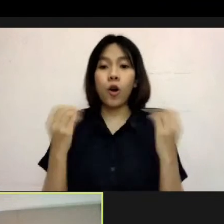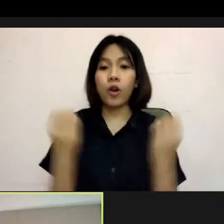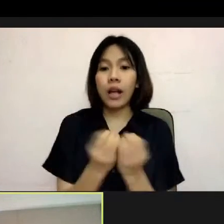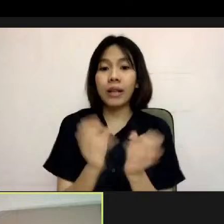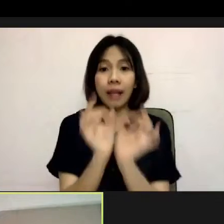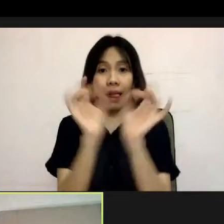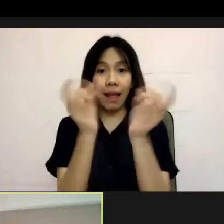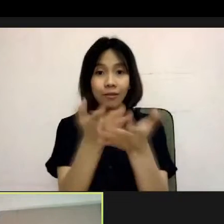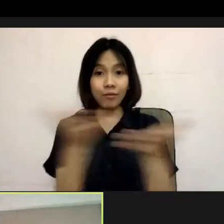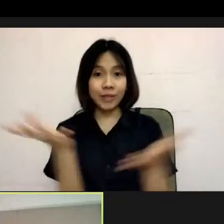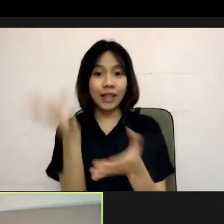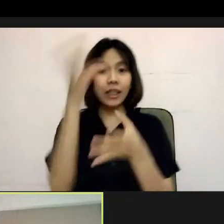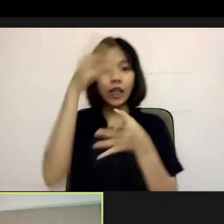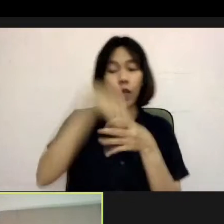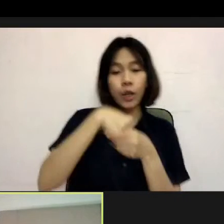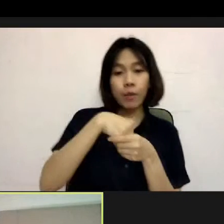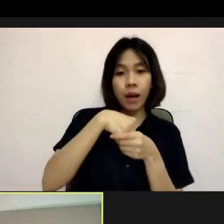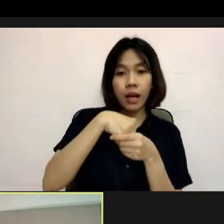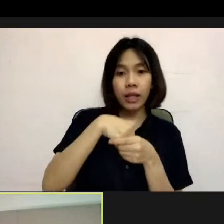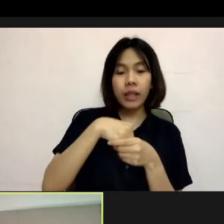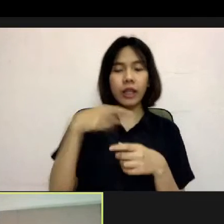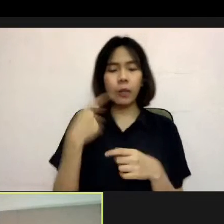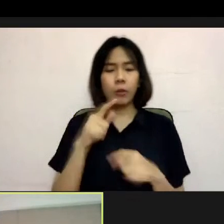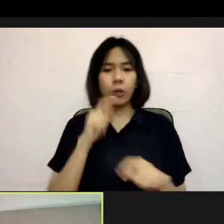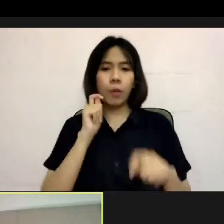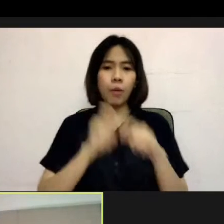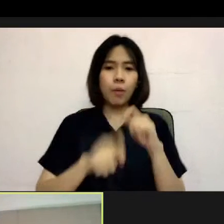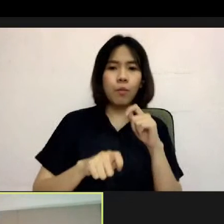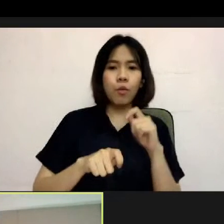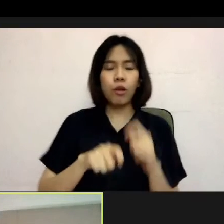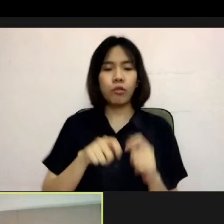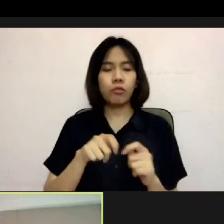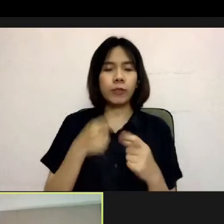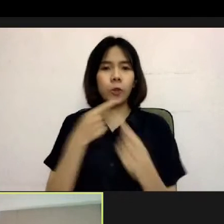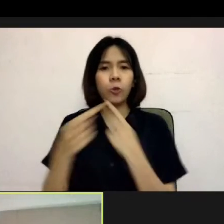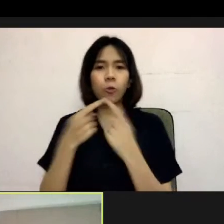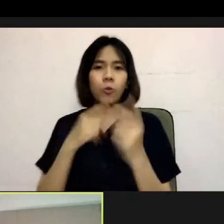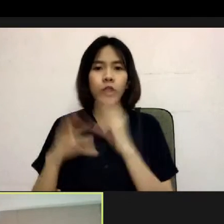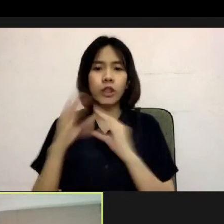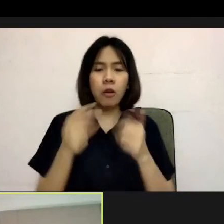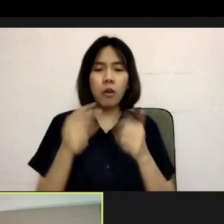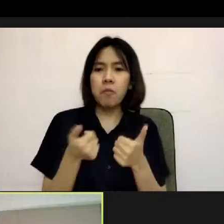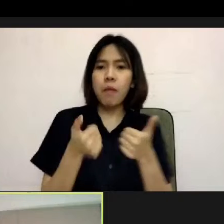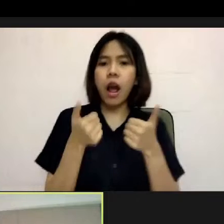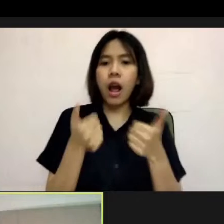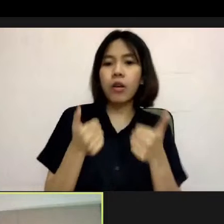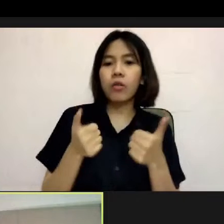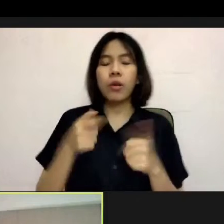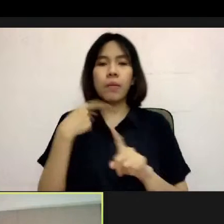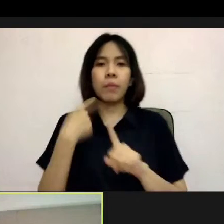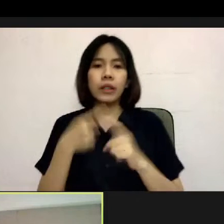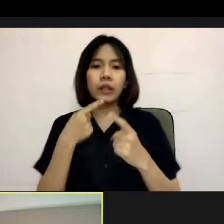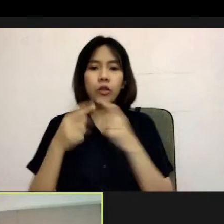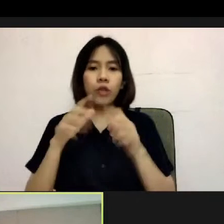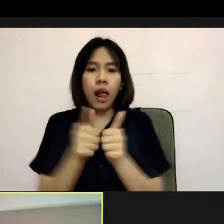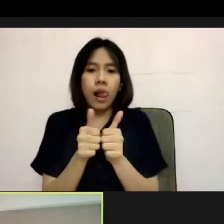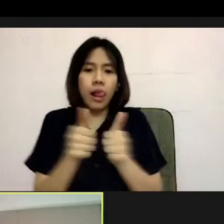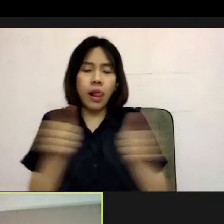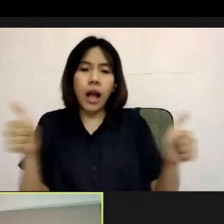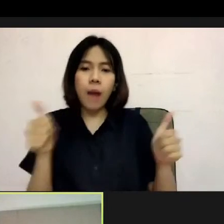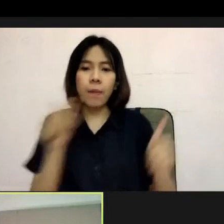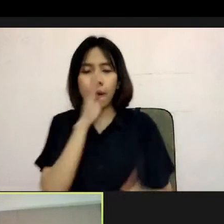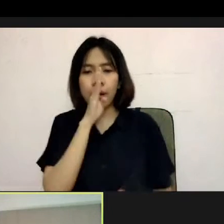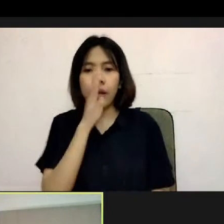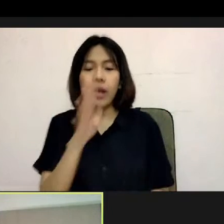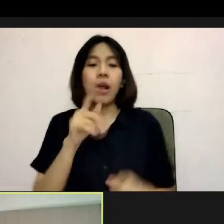so we can establish a more fruitful discussion and also have a more comprehensive and holistic list of issues and